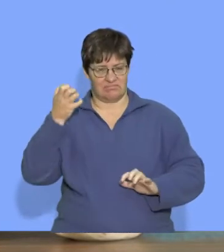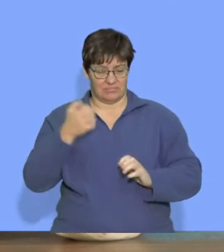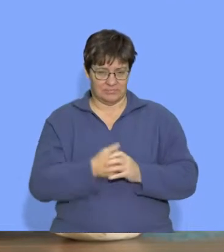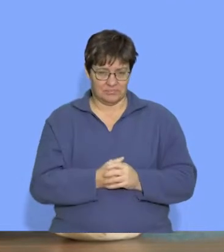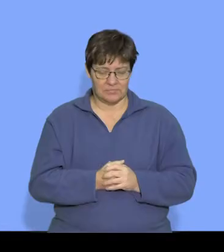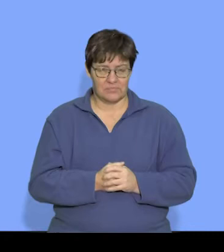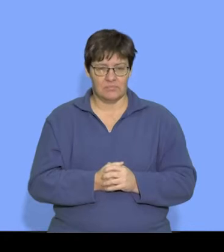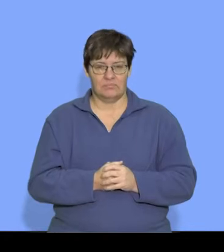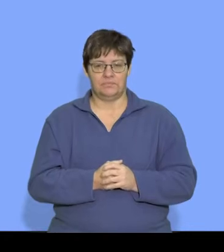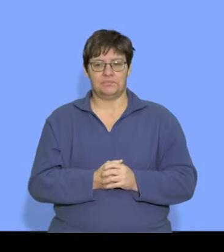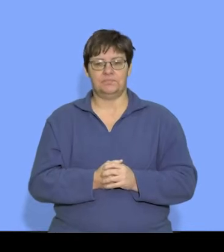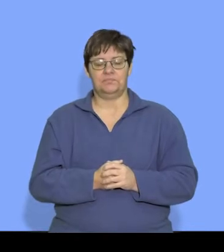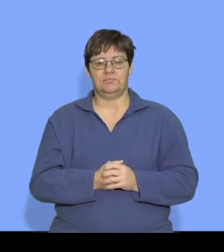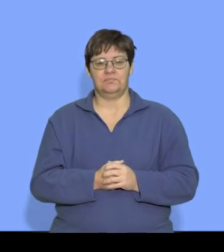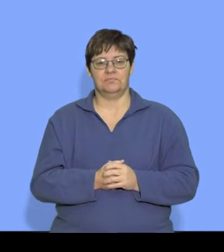tissue.